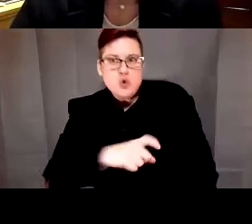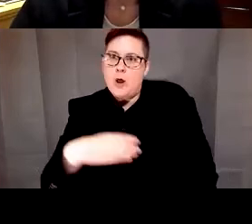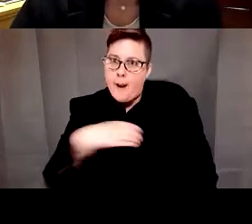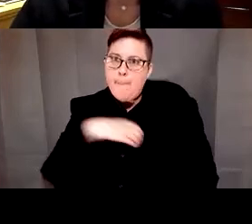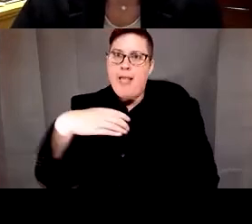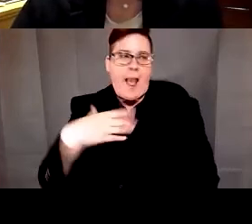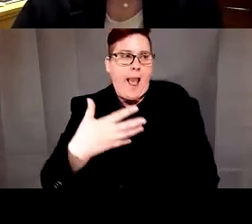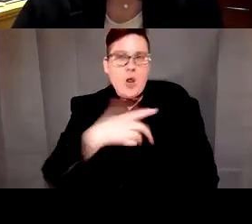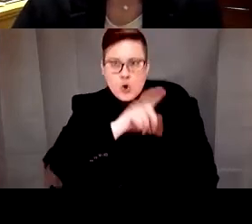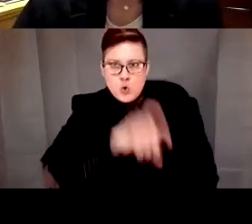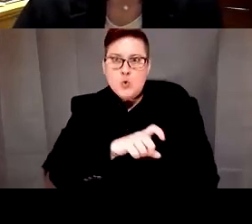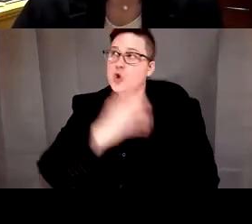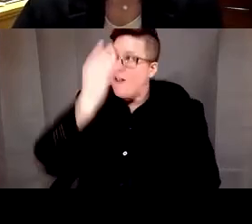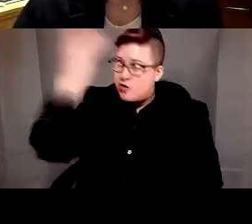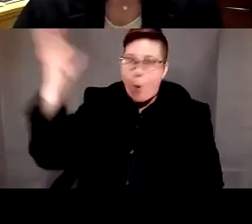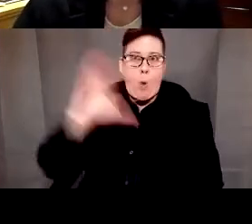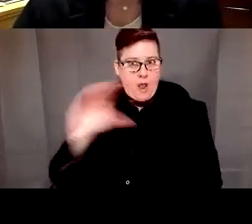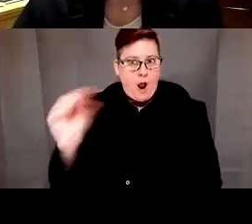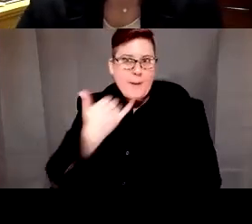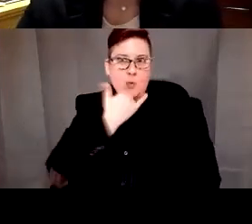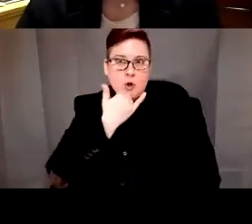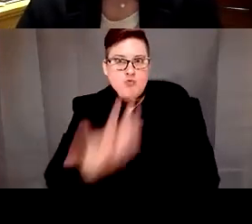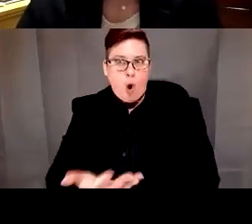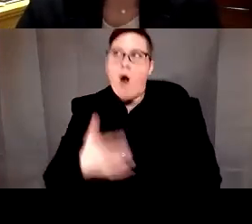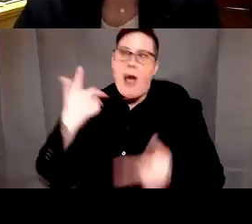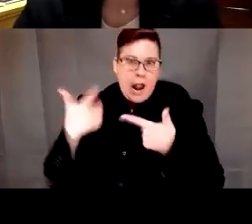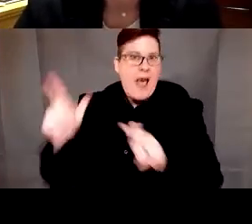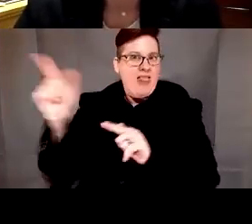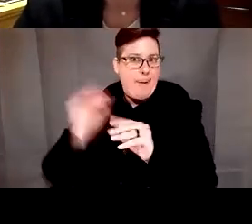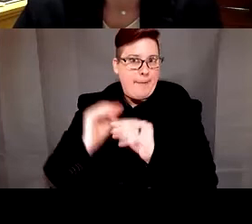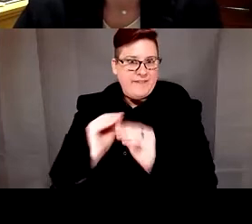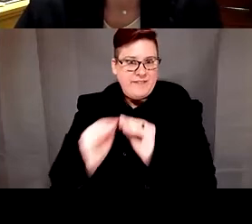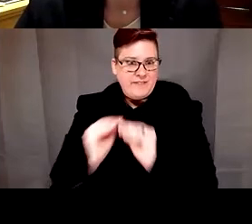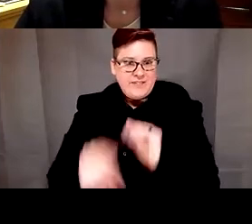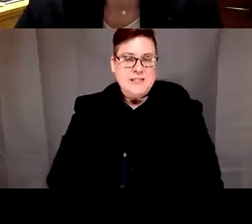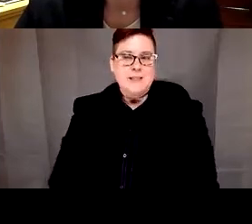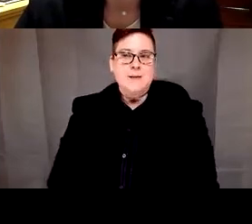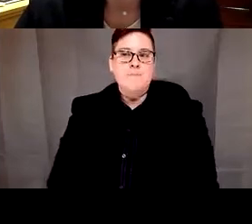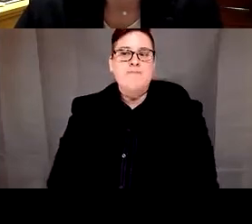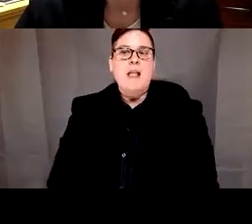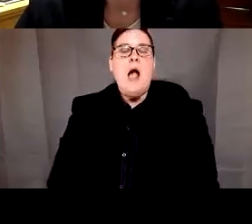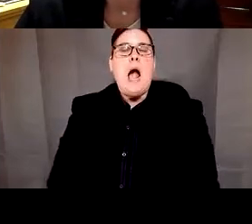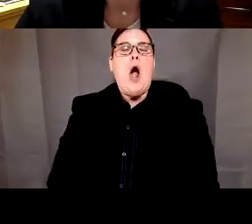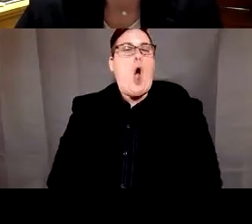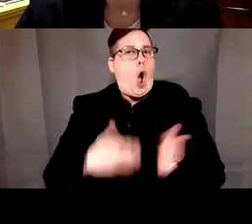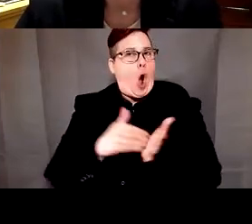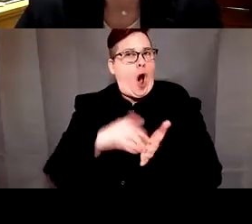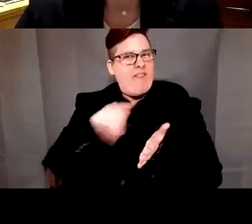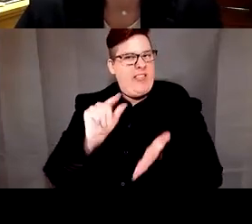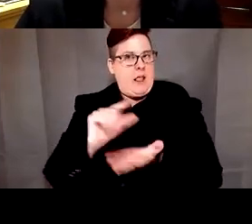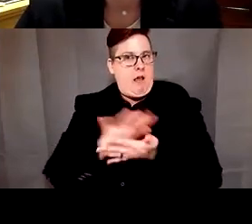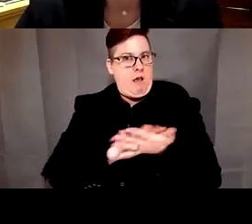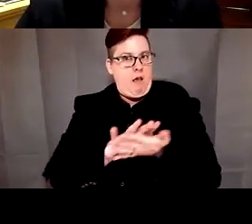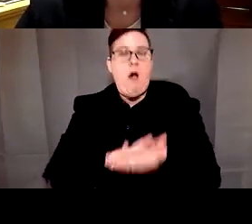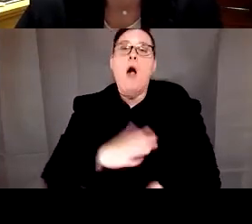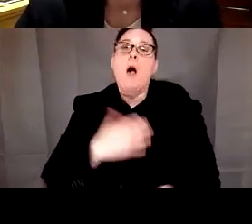and given the employer a chance to correct it. This is not that clear cut in a lot of cases. So a woman